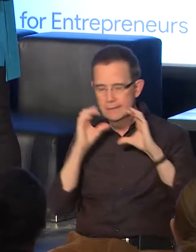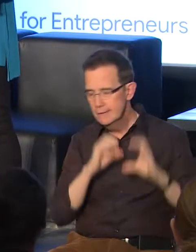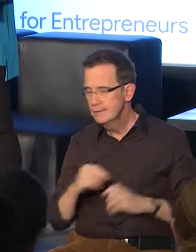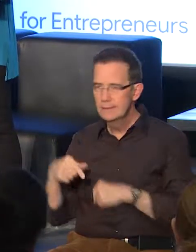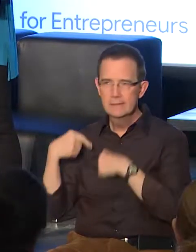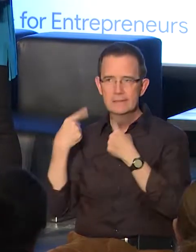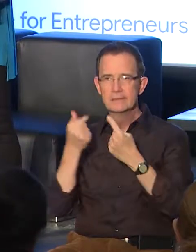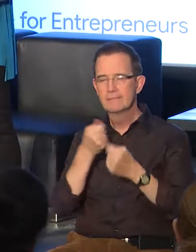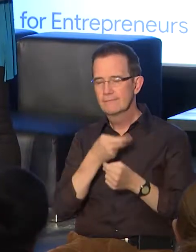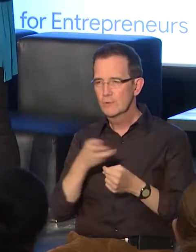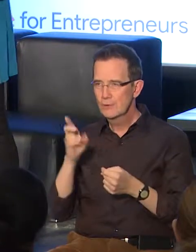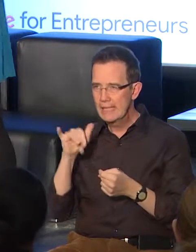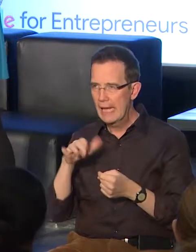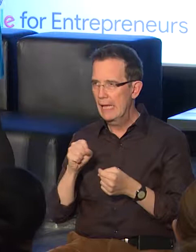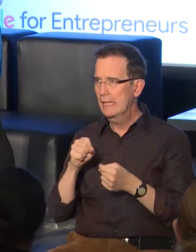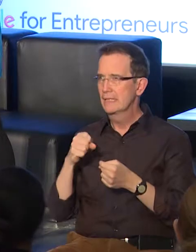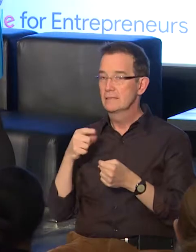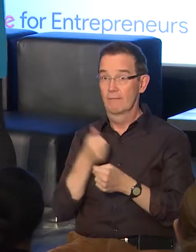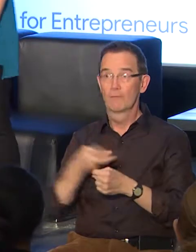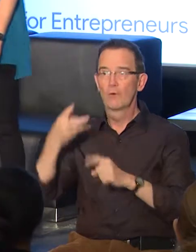over the last few months to make this happen.